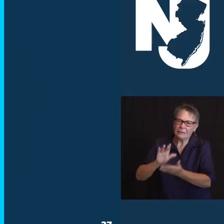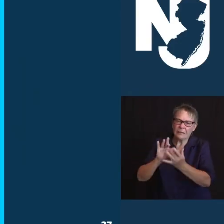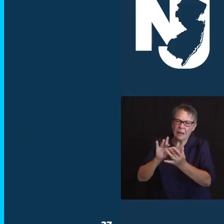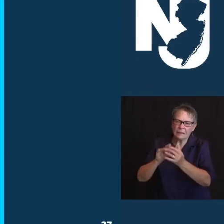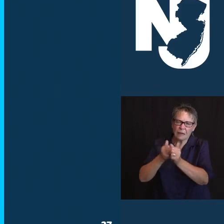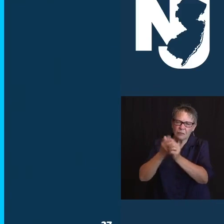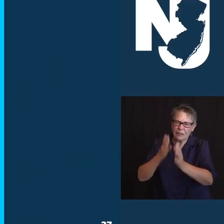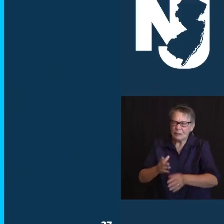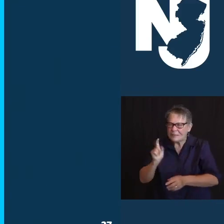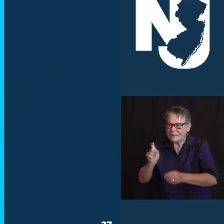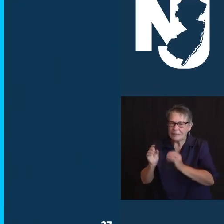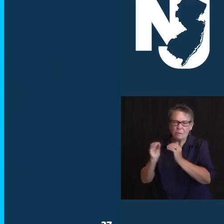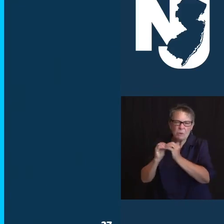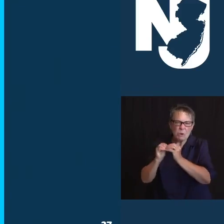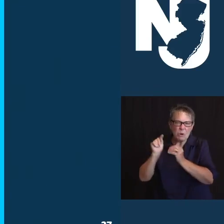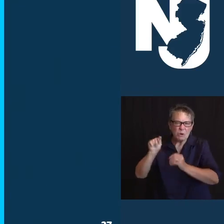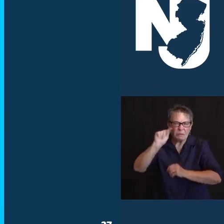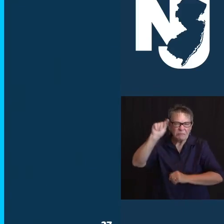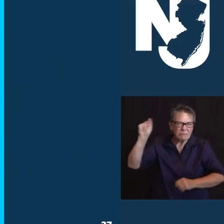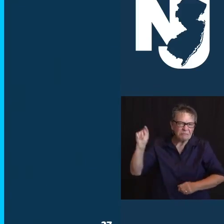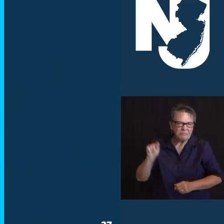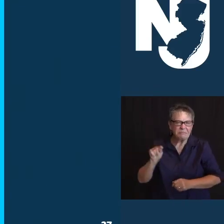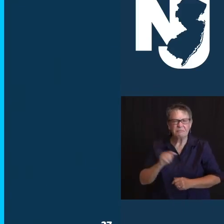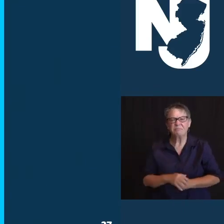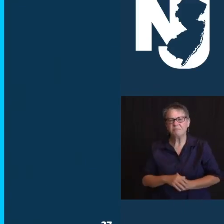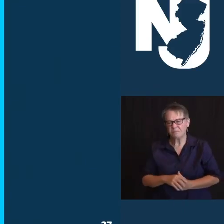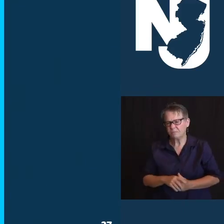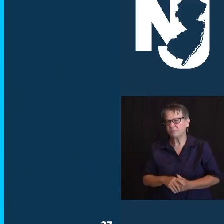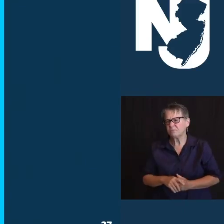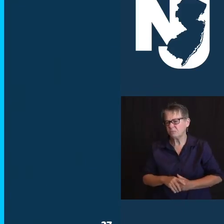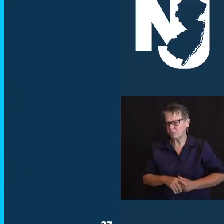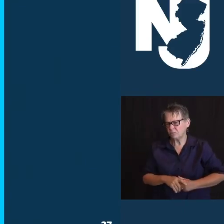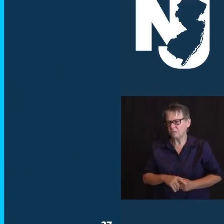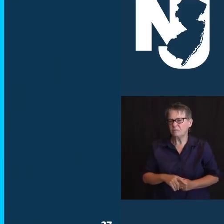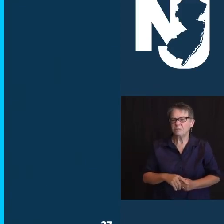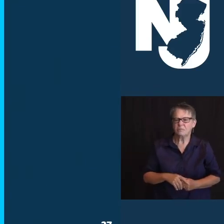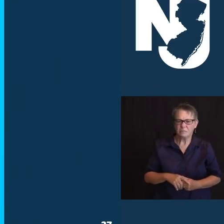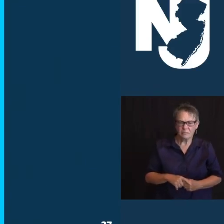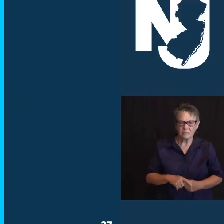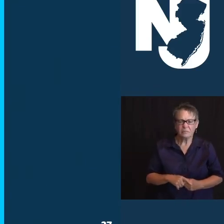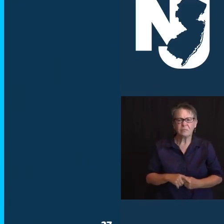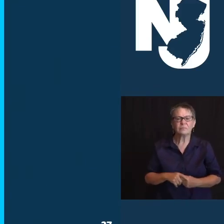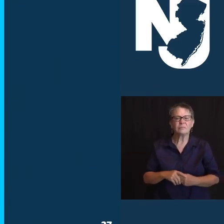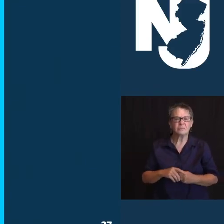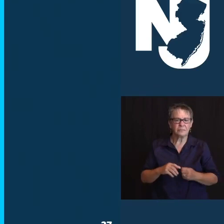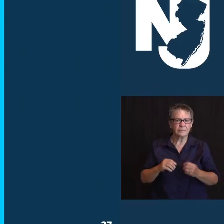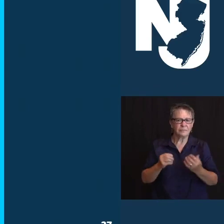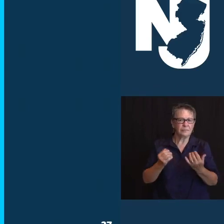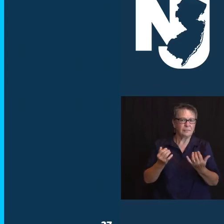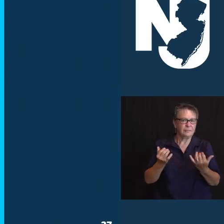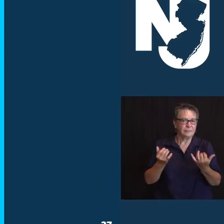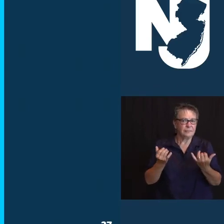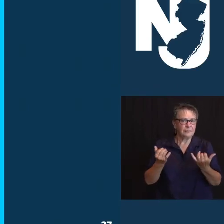73%, and 44% of those cases were reached within 24 hours. In cases where contacts were